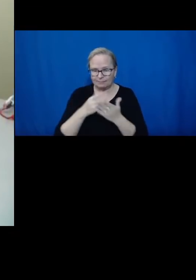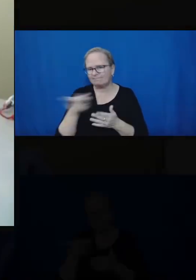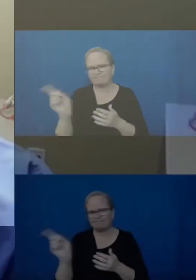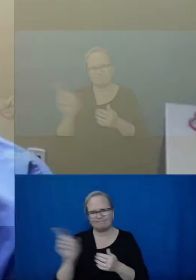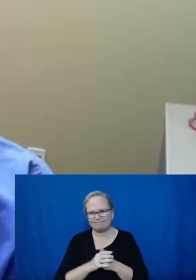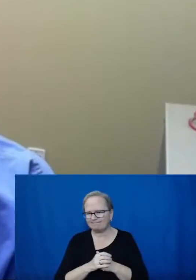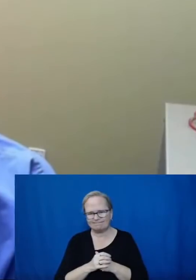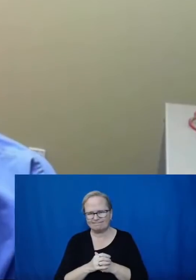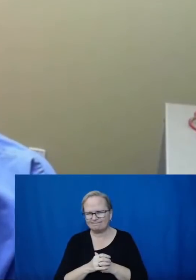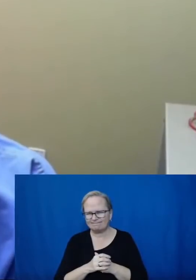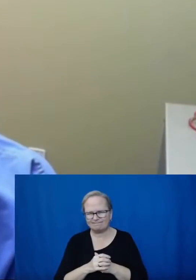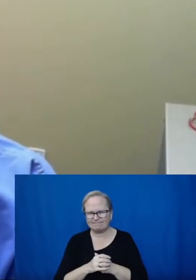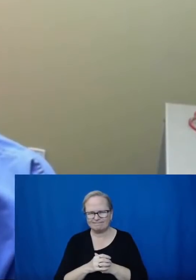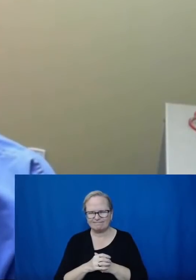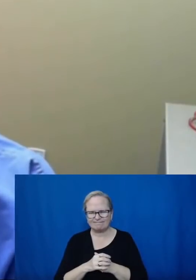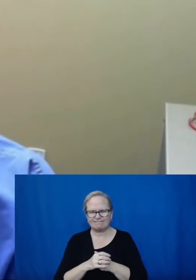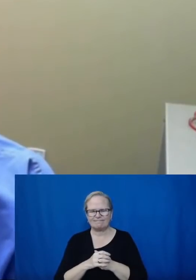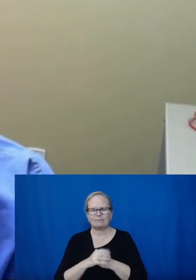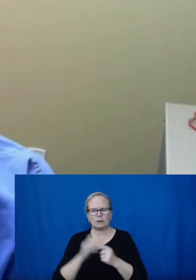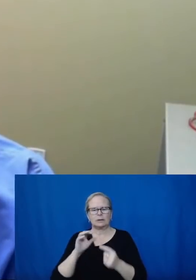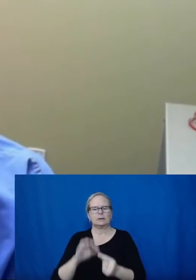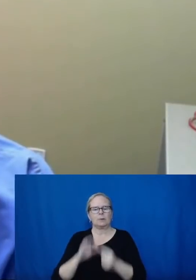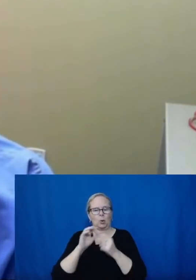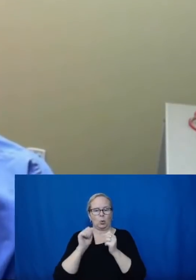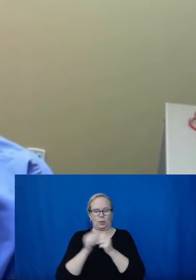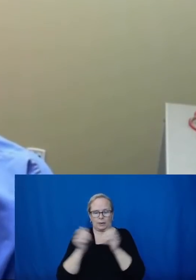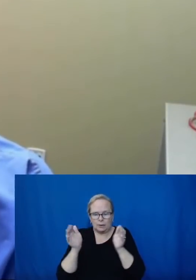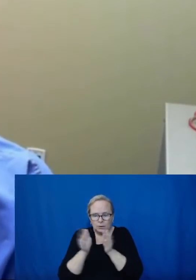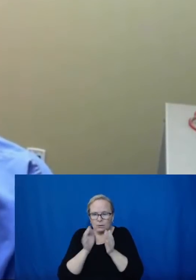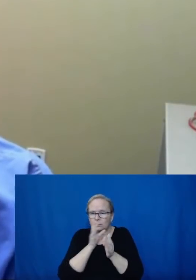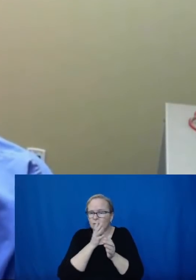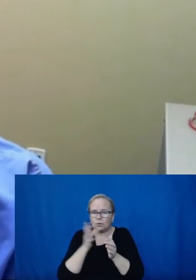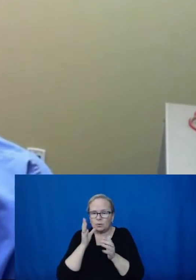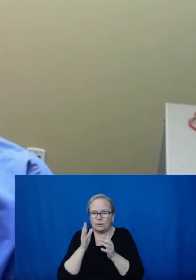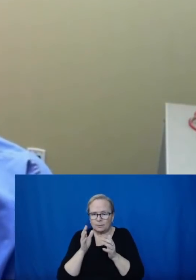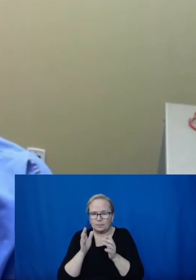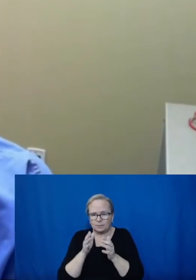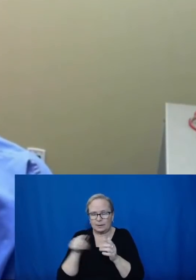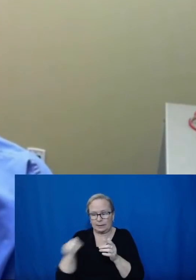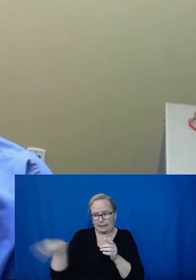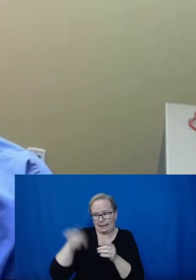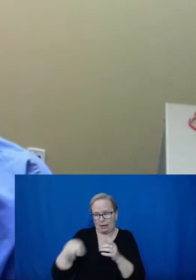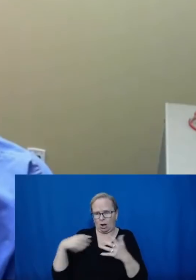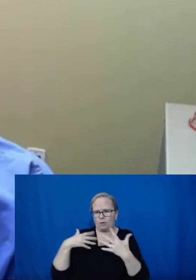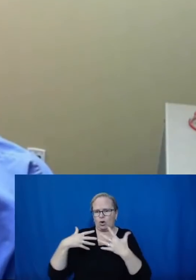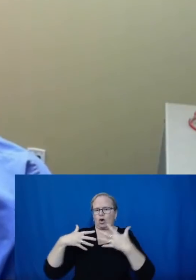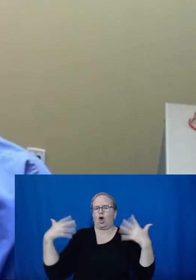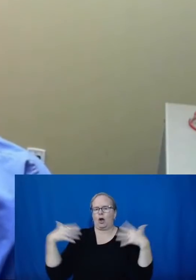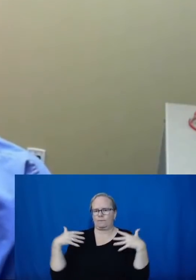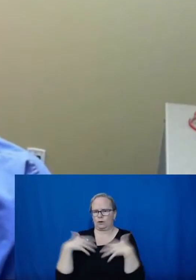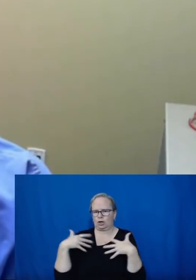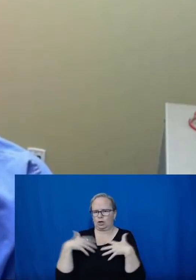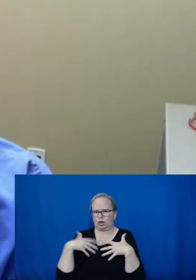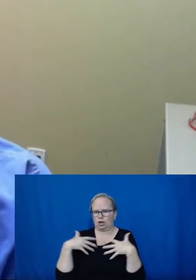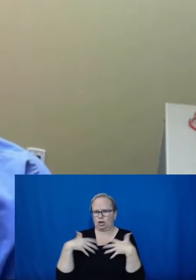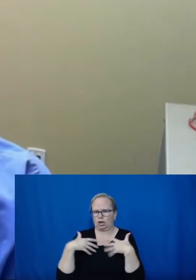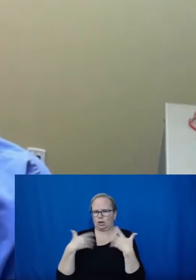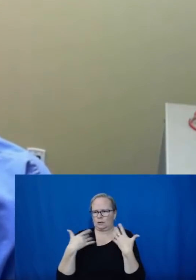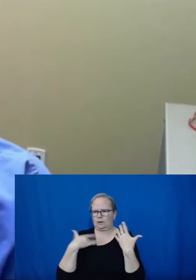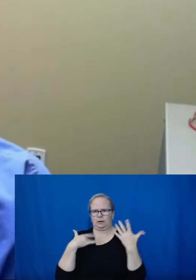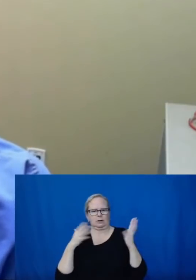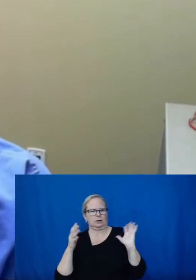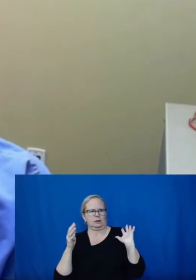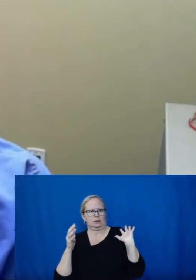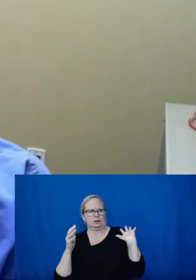rural areas. I suspect there's a lot of fear and helplessness and, mistrust of authority and